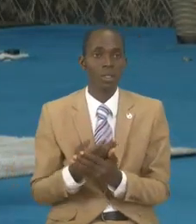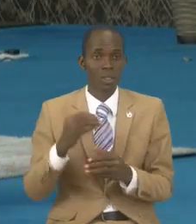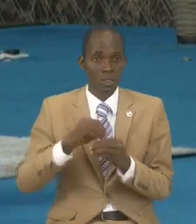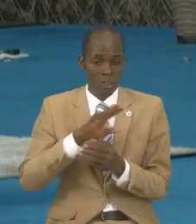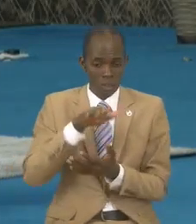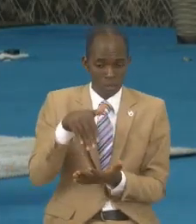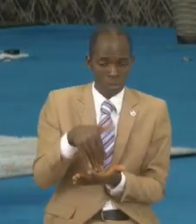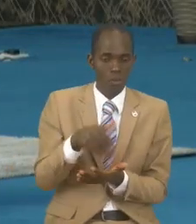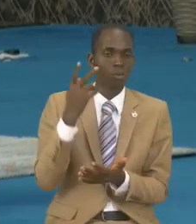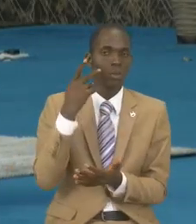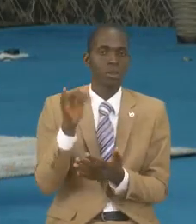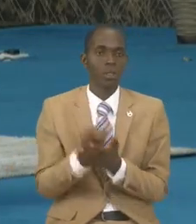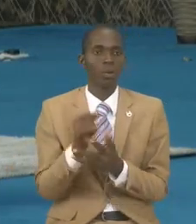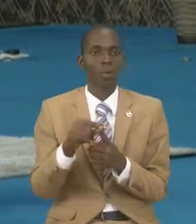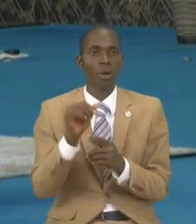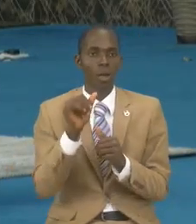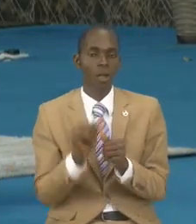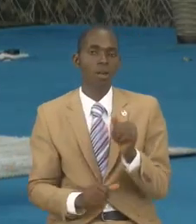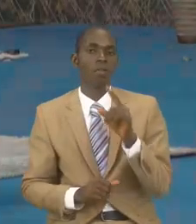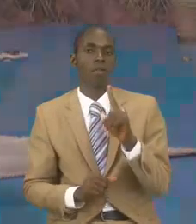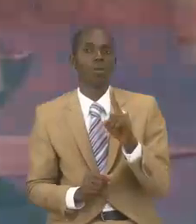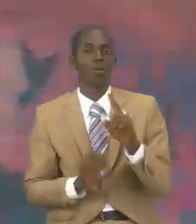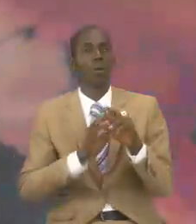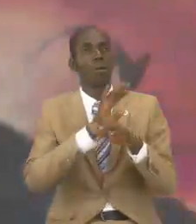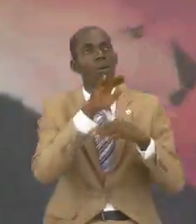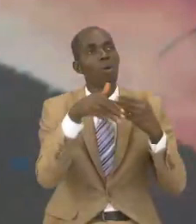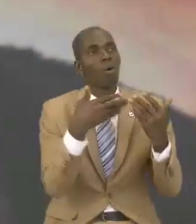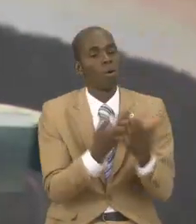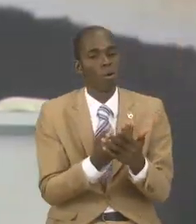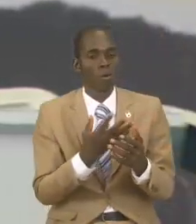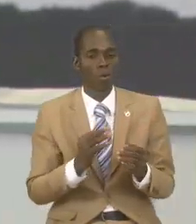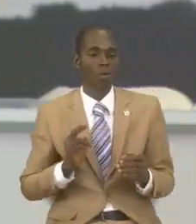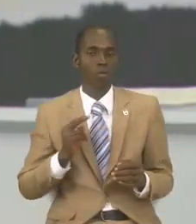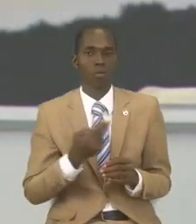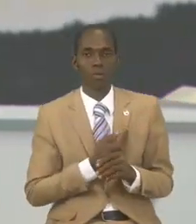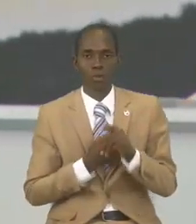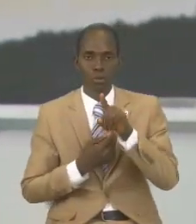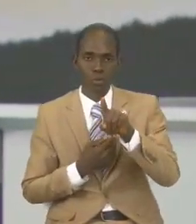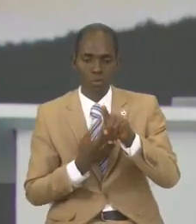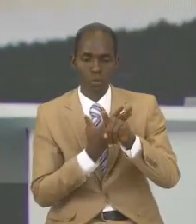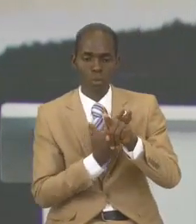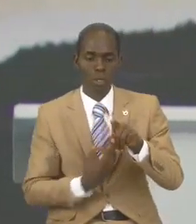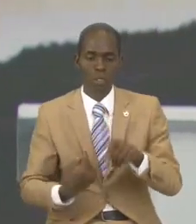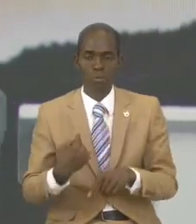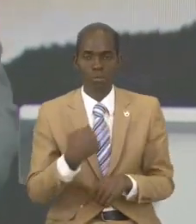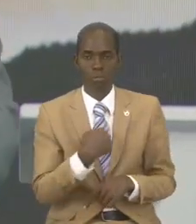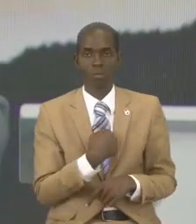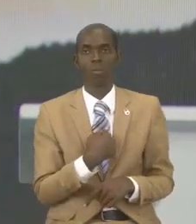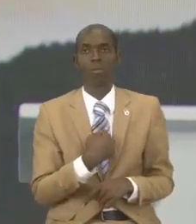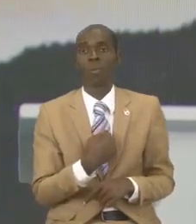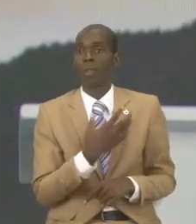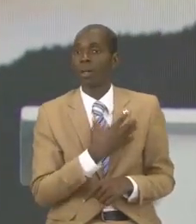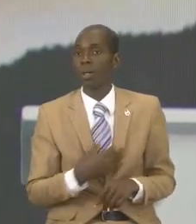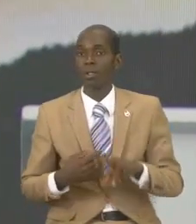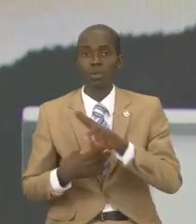everyone. Everyone. All of us, you and I. And nobody is